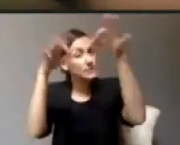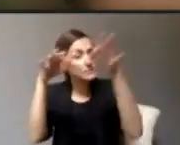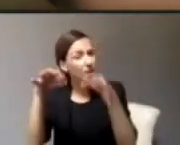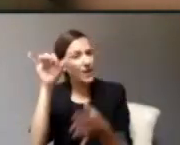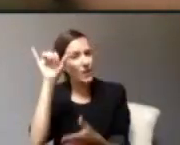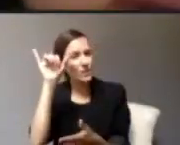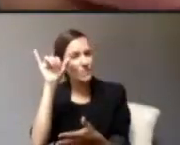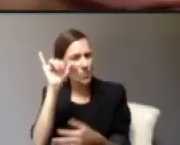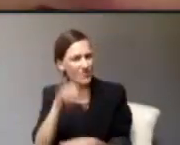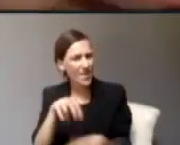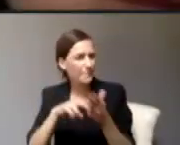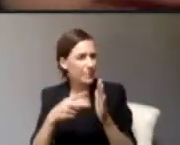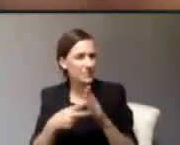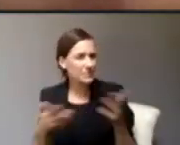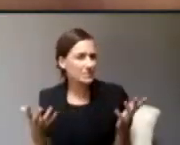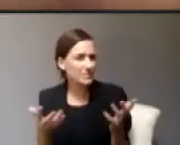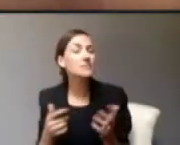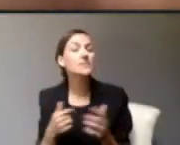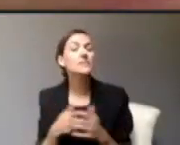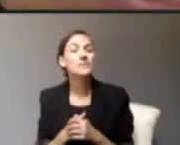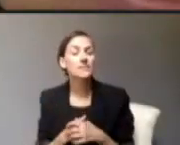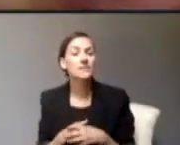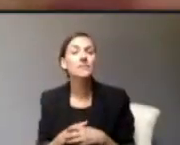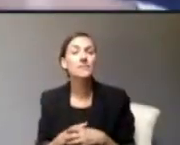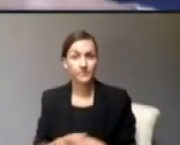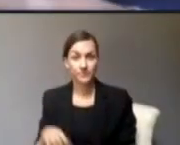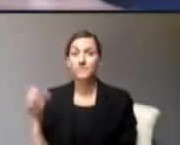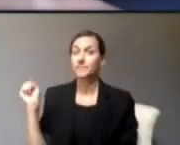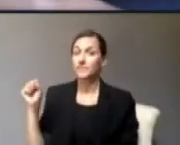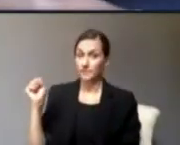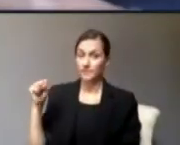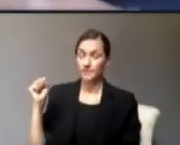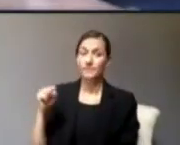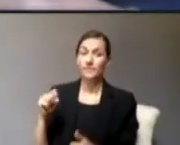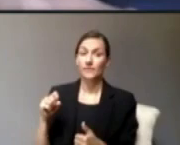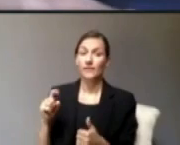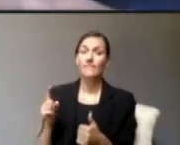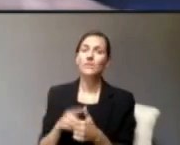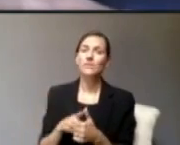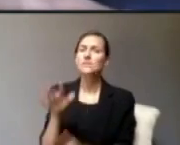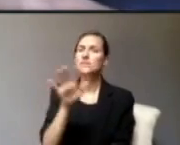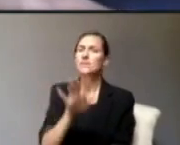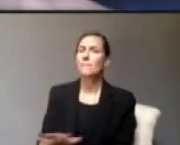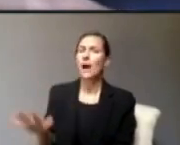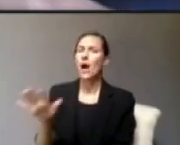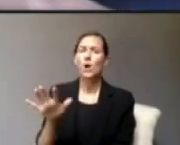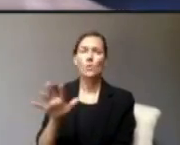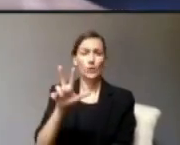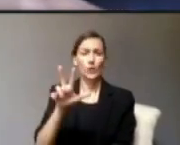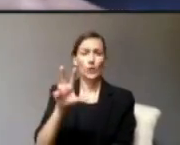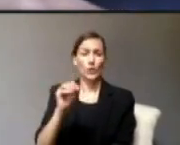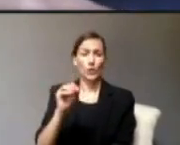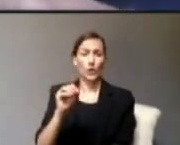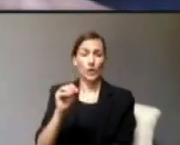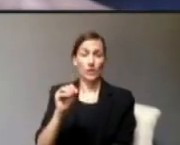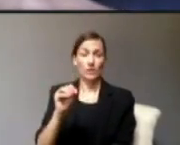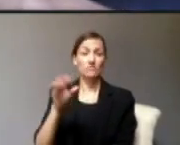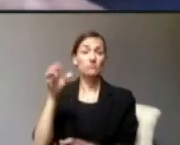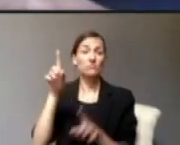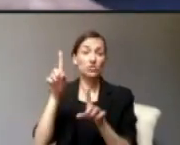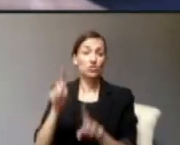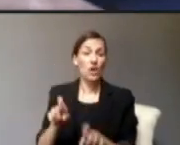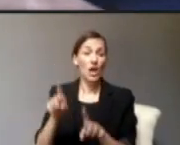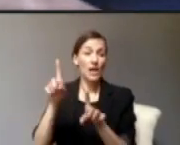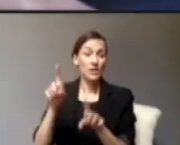3 means to Sure. us? What that So means? first of all, there are probably about 30 different vaccine trials. There's been